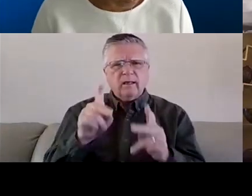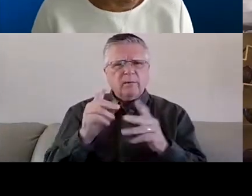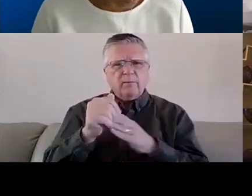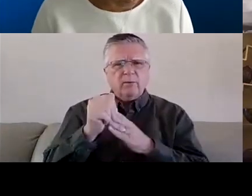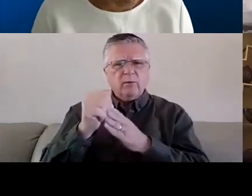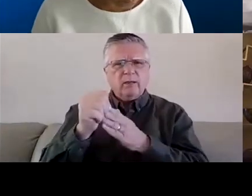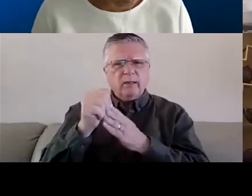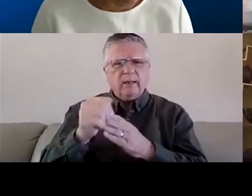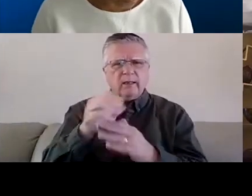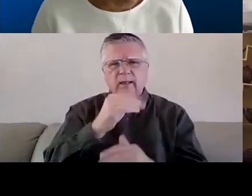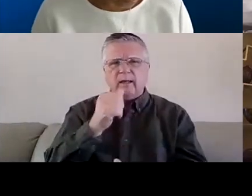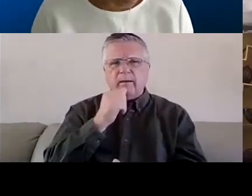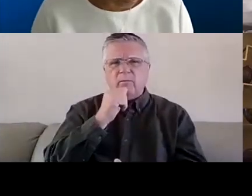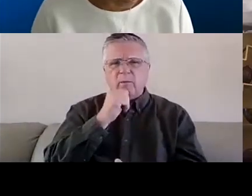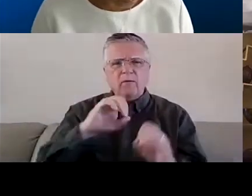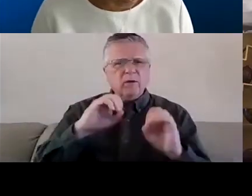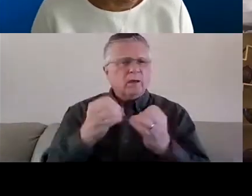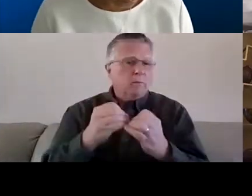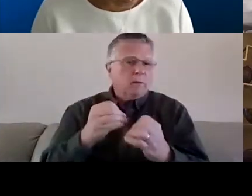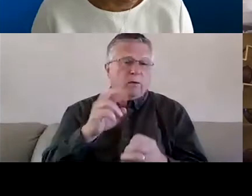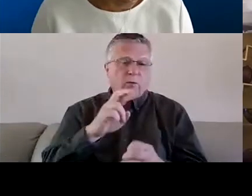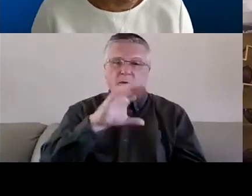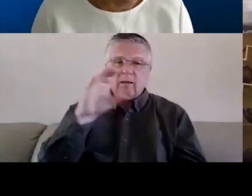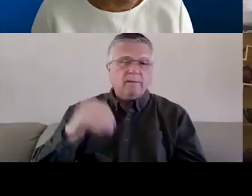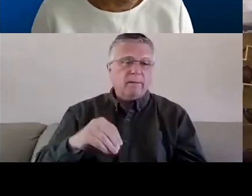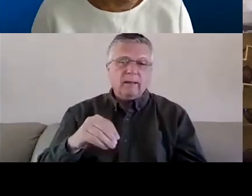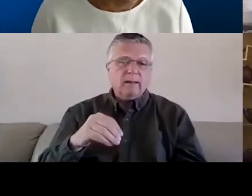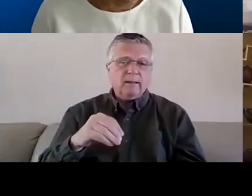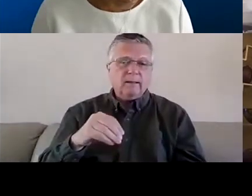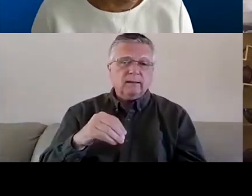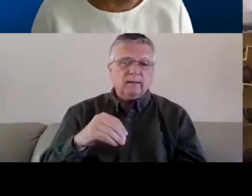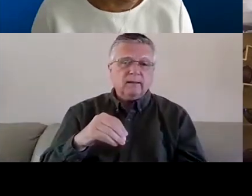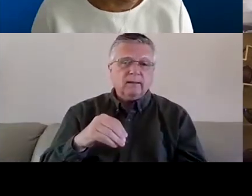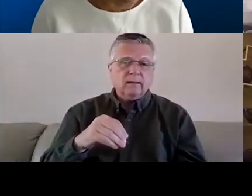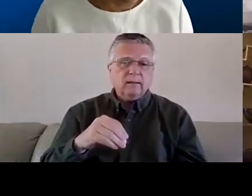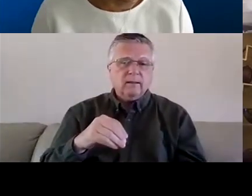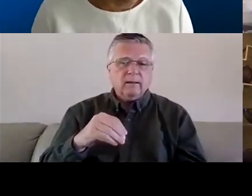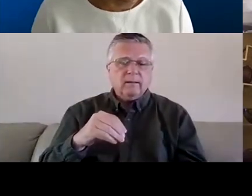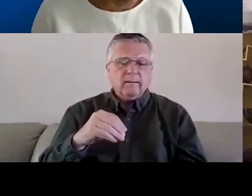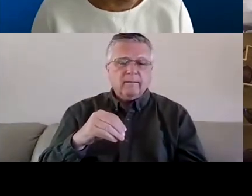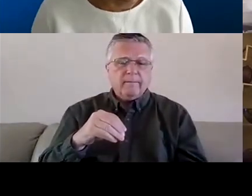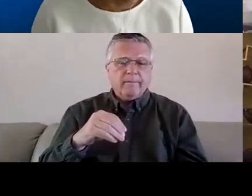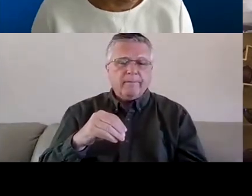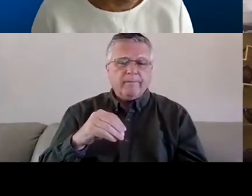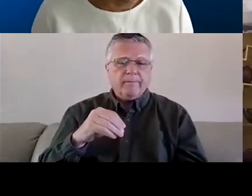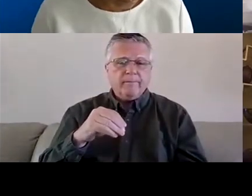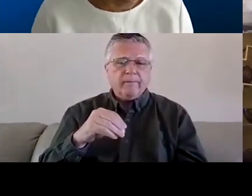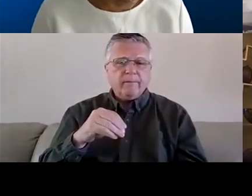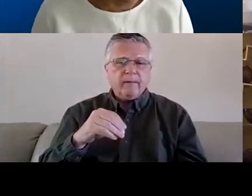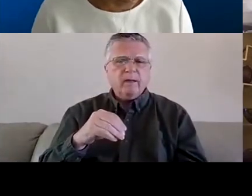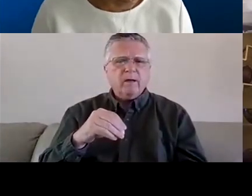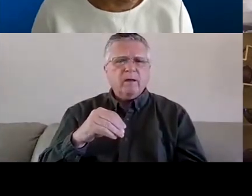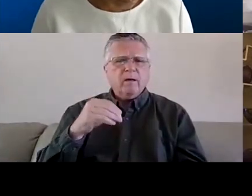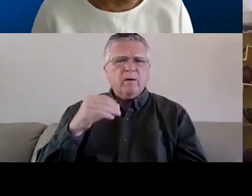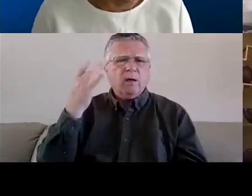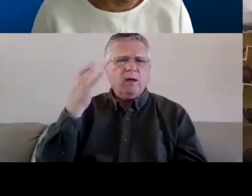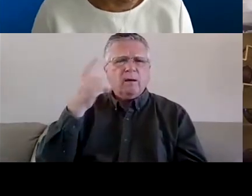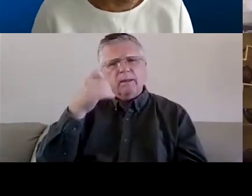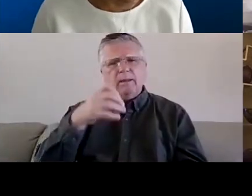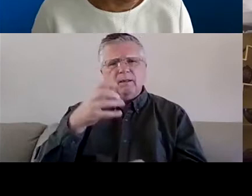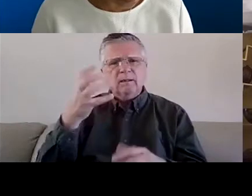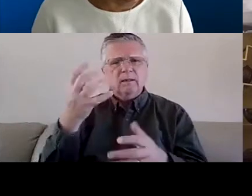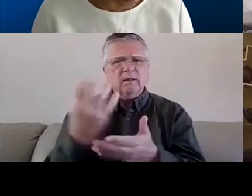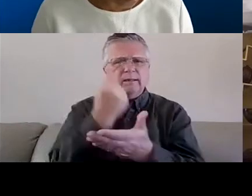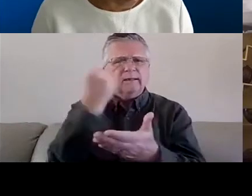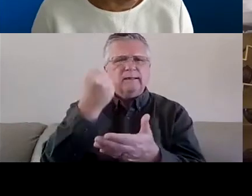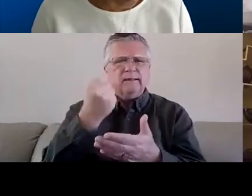private organizations and entities seem not to get that picture that they are indeed visitors in our land. And our people have a